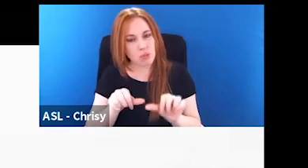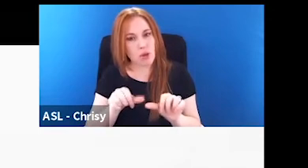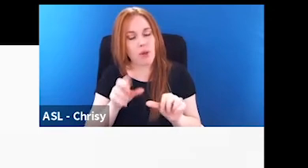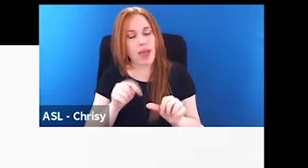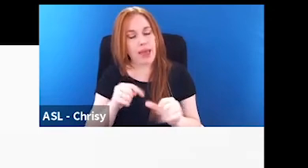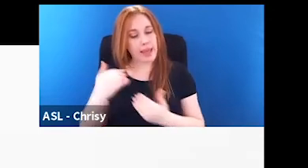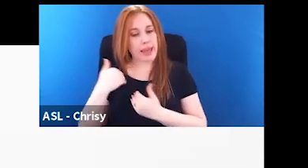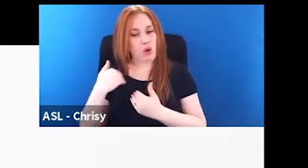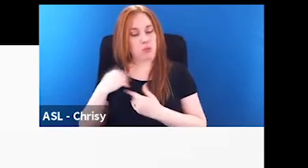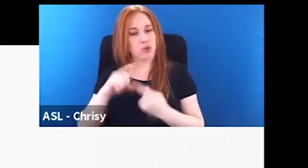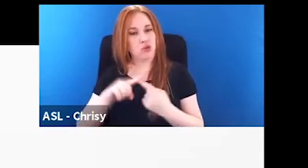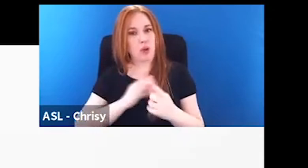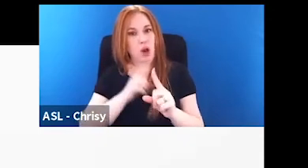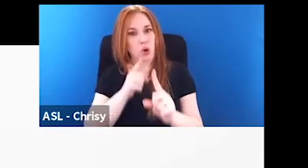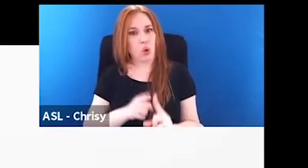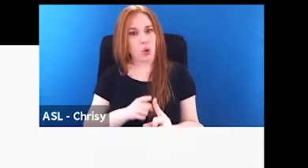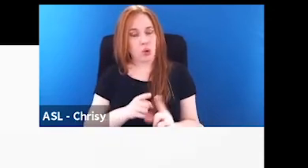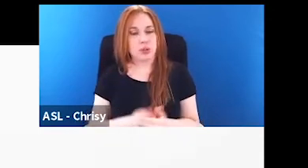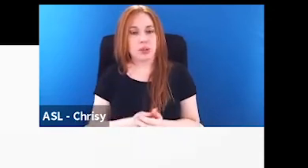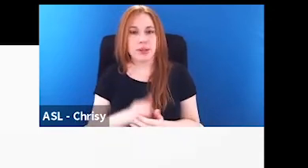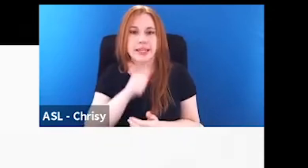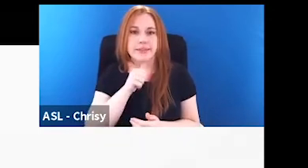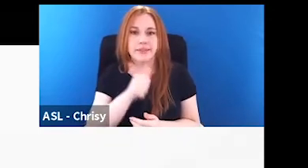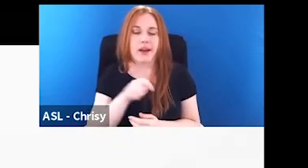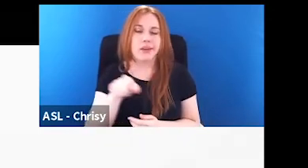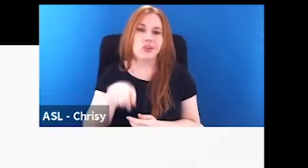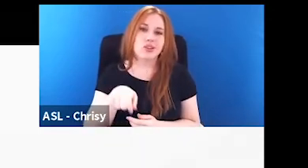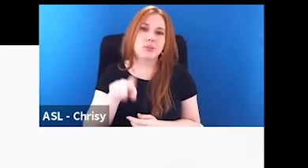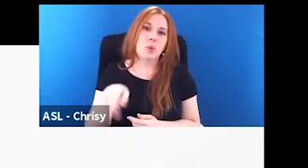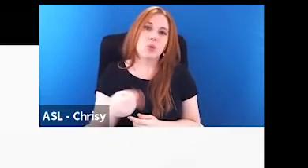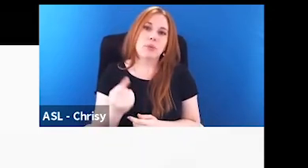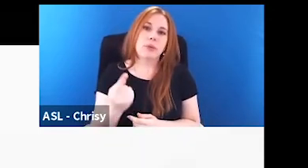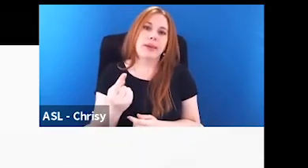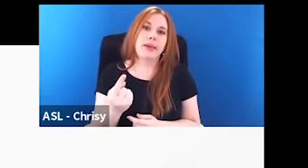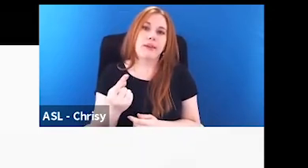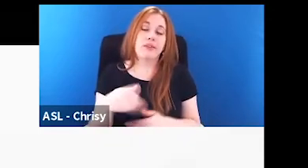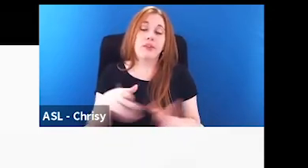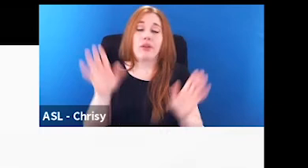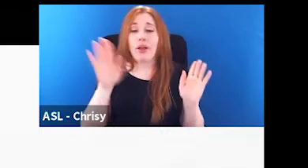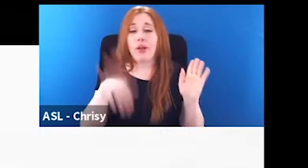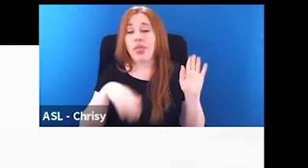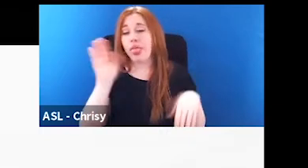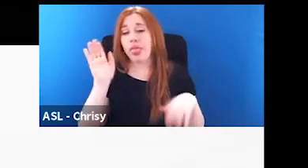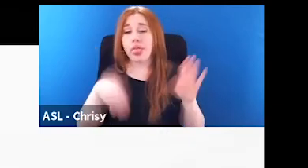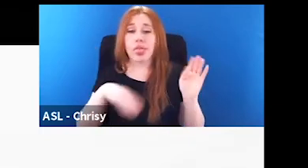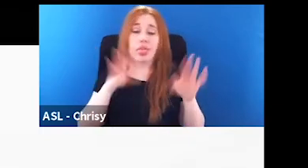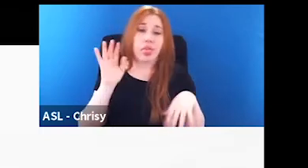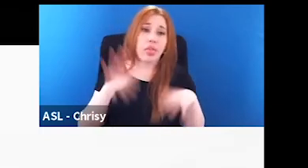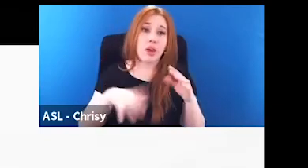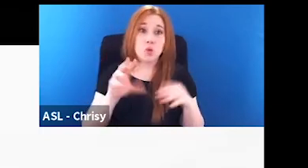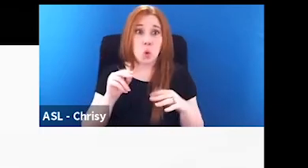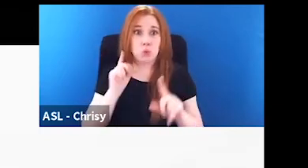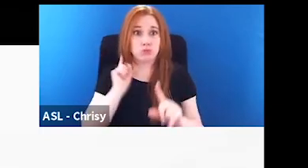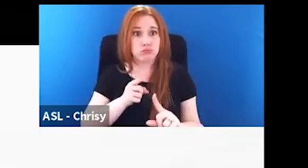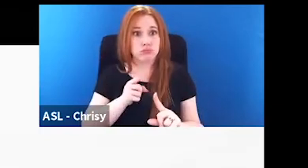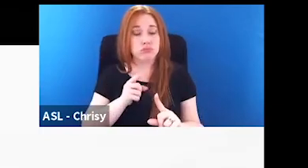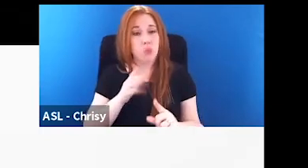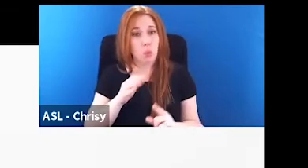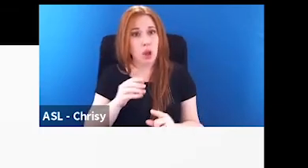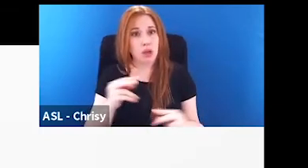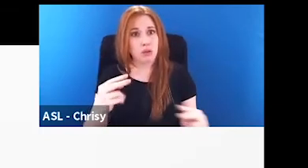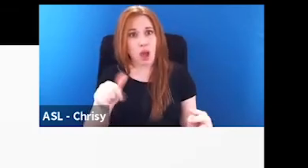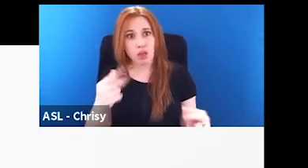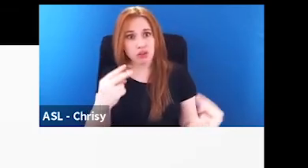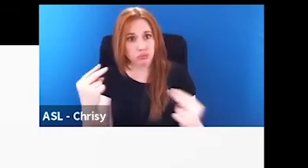to achieve. It's not meant to just be this, willy-nilly, we kind of shoot from the hip thing. No, we really want to hold ourselves accountable and